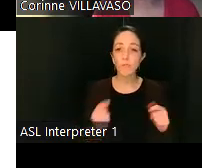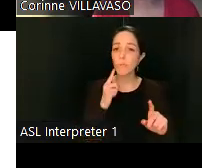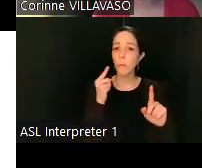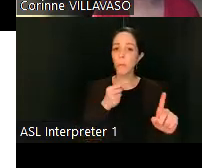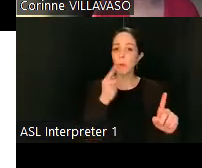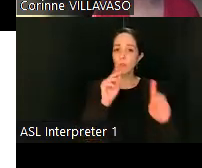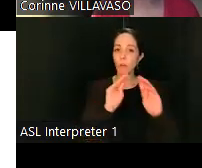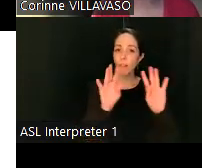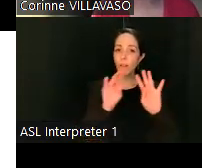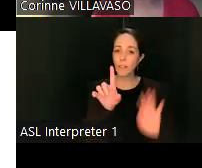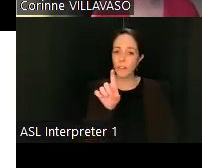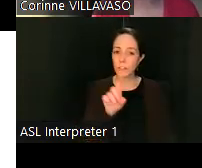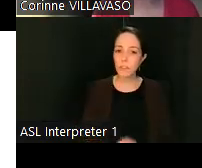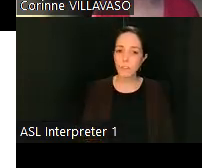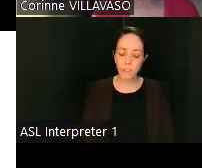clarification?